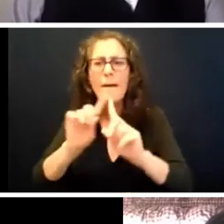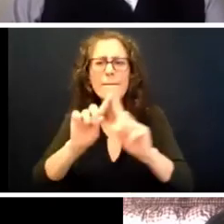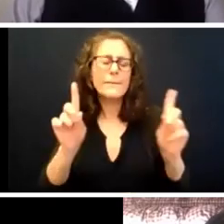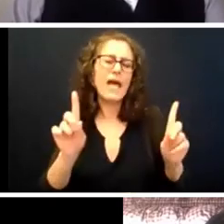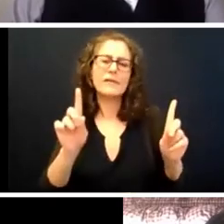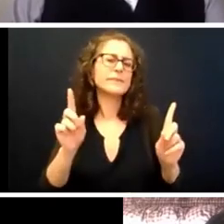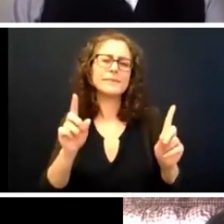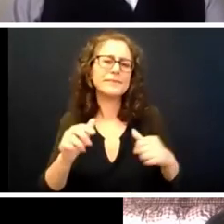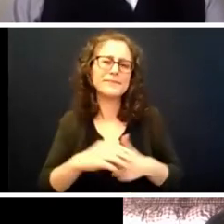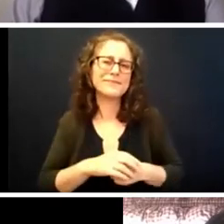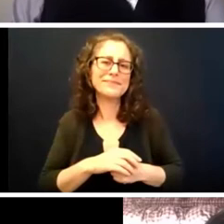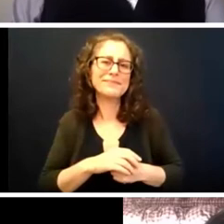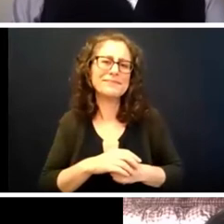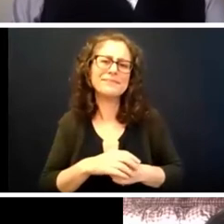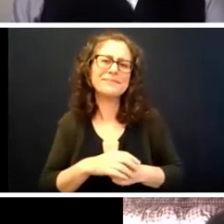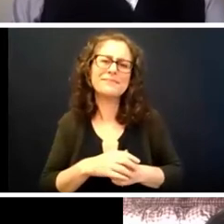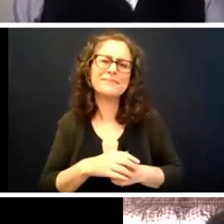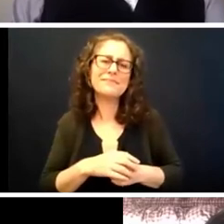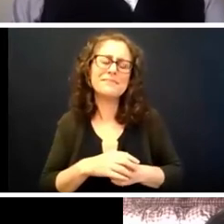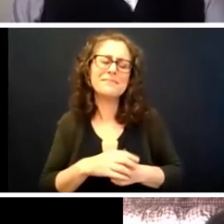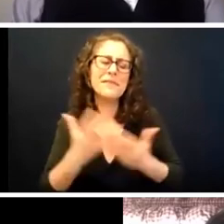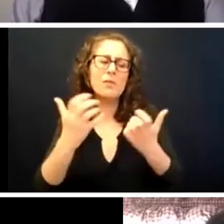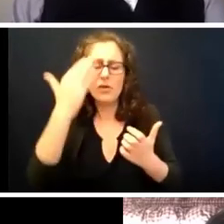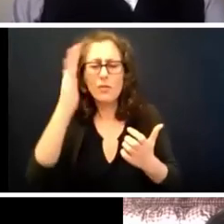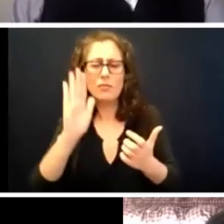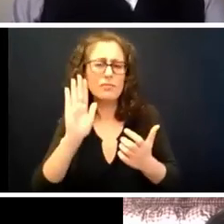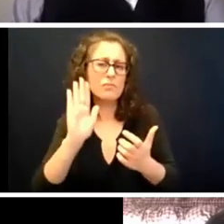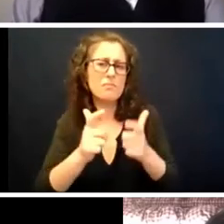I don't know, like what would you say the biggest one might be?